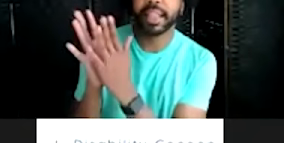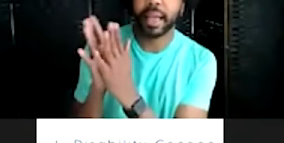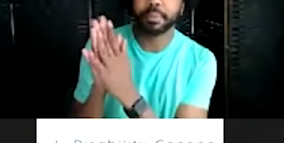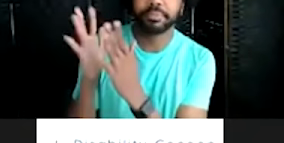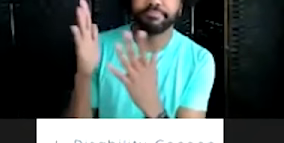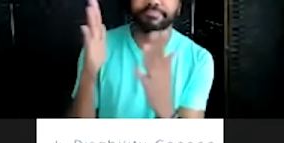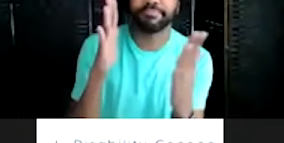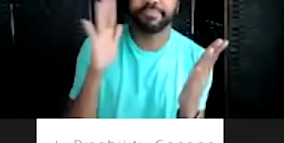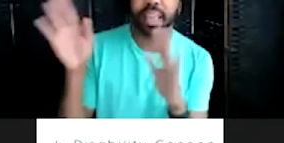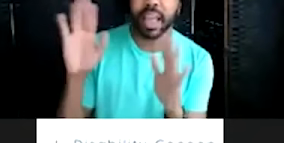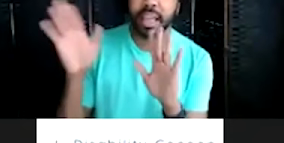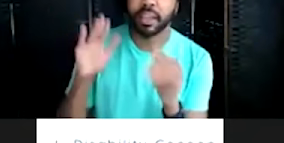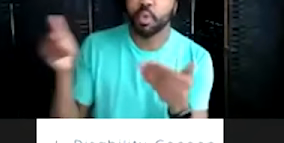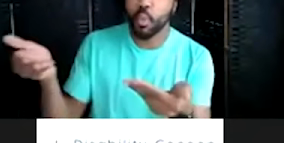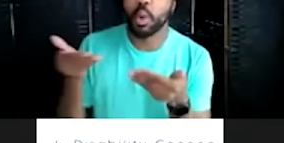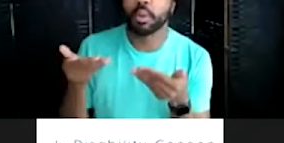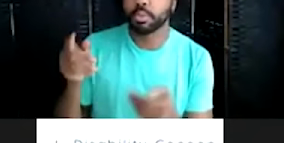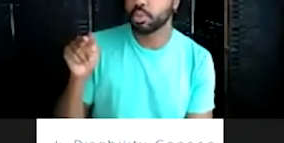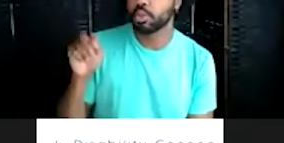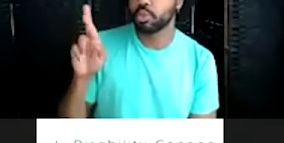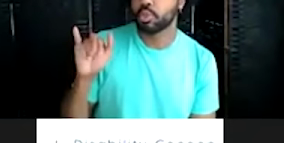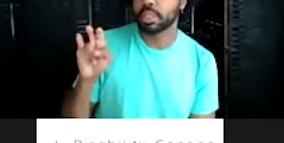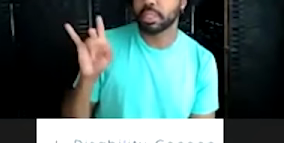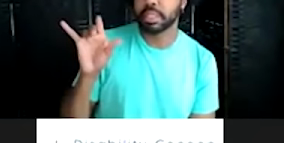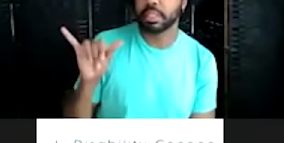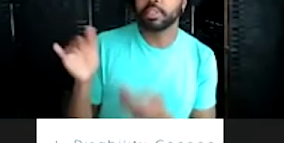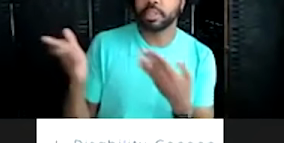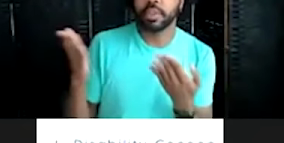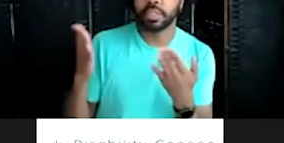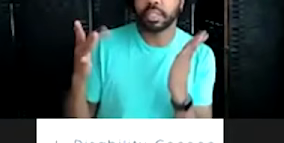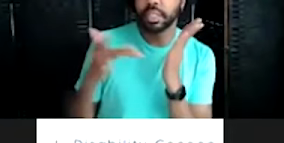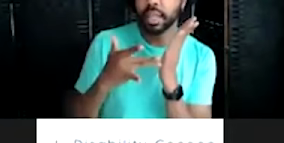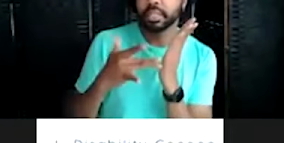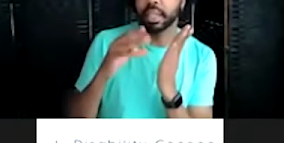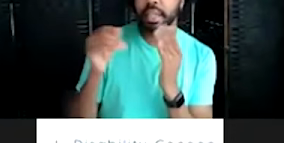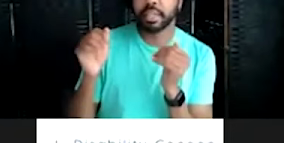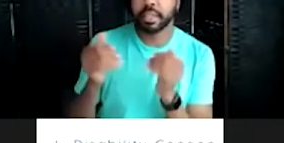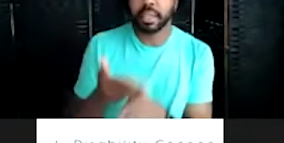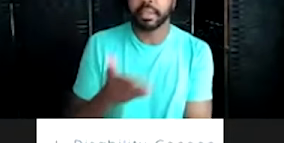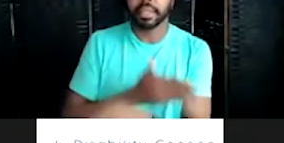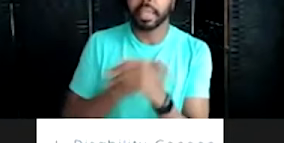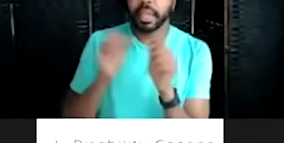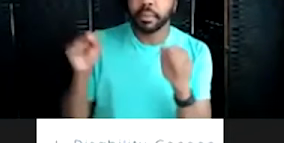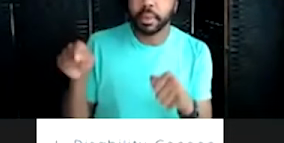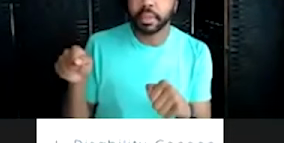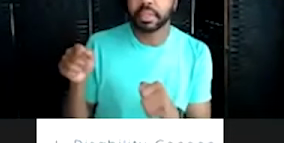Welcome to Trinity Services Technology Enhancing Capabilities Lab, but we call it the Tech Lab.